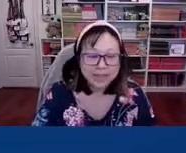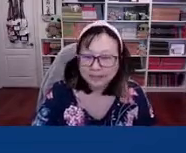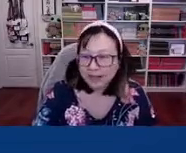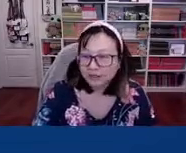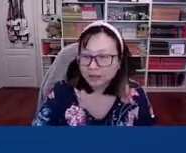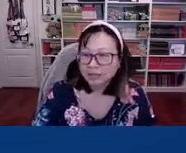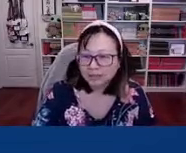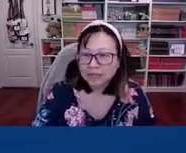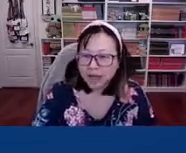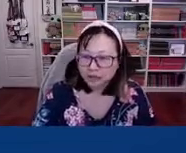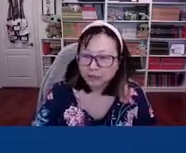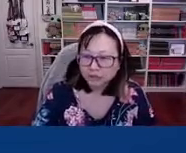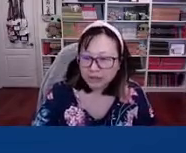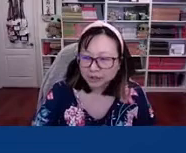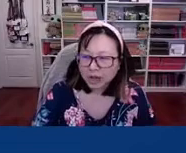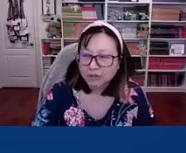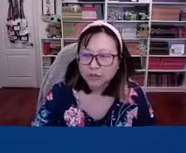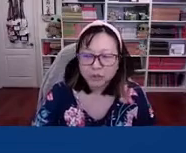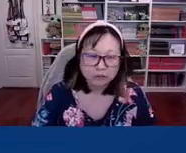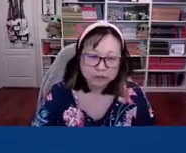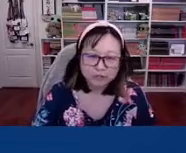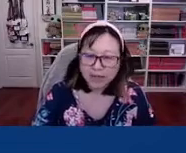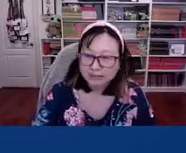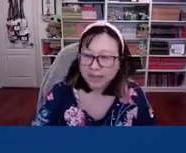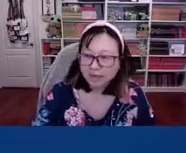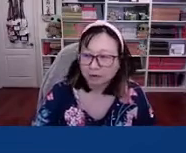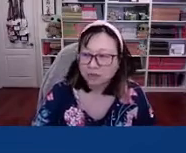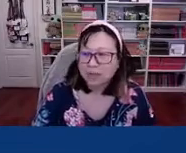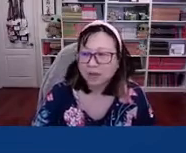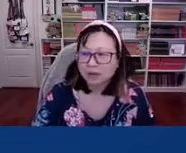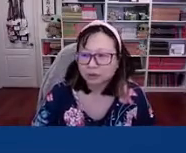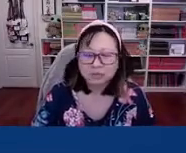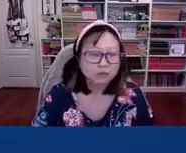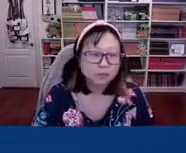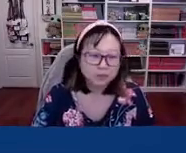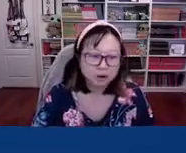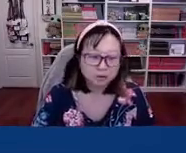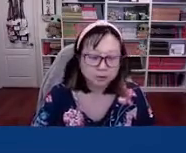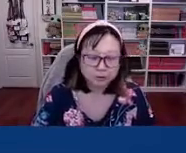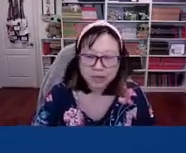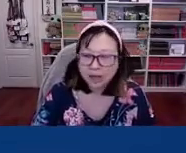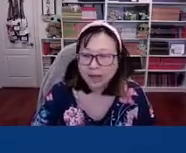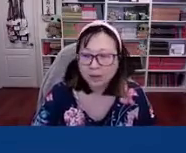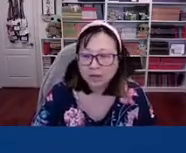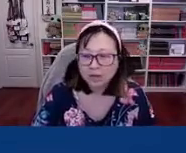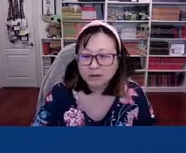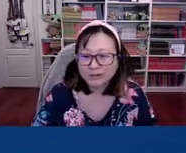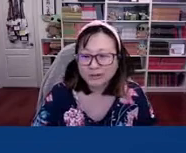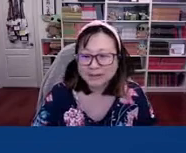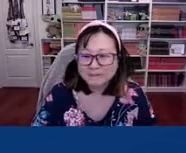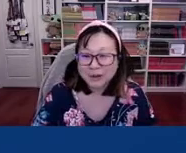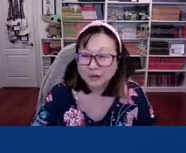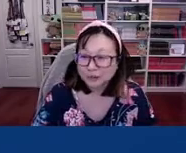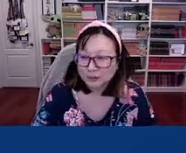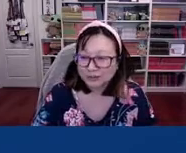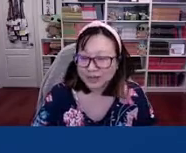a psychology professor at the University of Alaska Anchorage and has authored several books and articles. I want to note